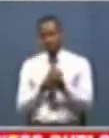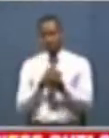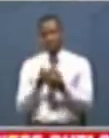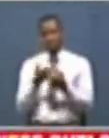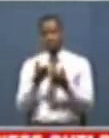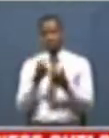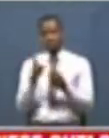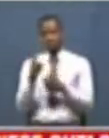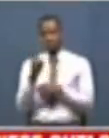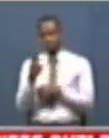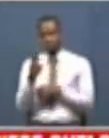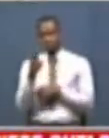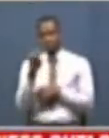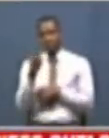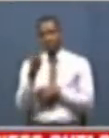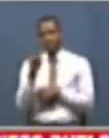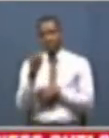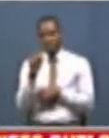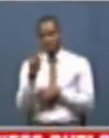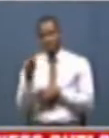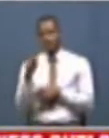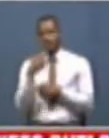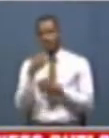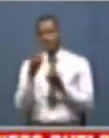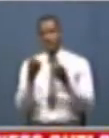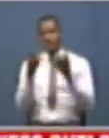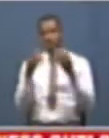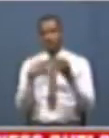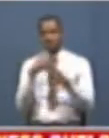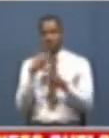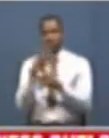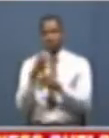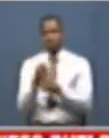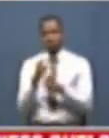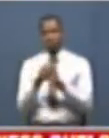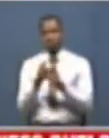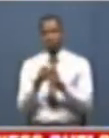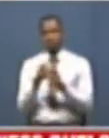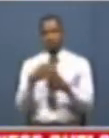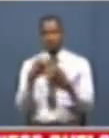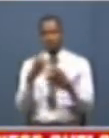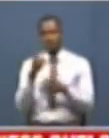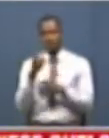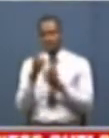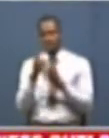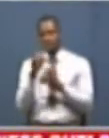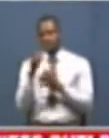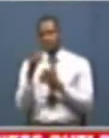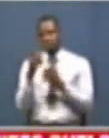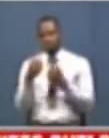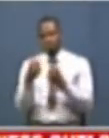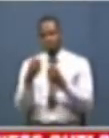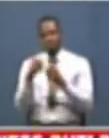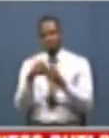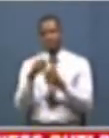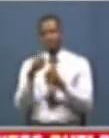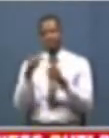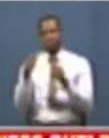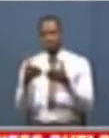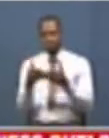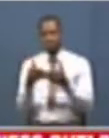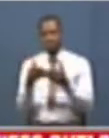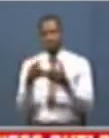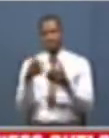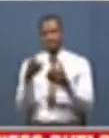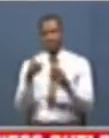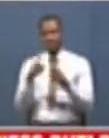Ghana, Dr. Ernest Addison, said a lot has been achieved under the digitization drive, but with the introduction of